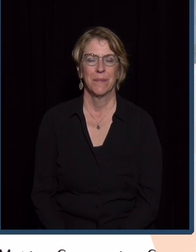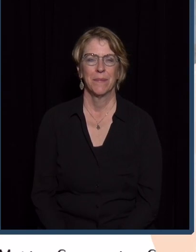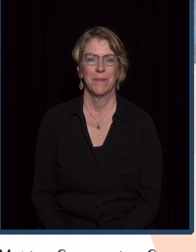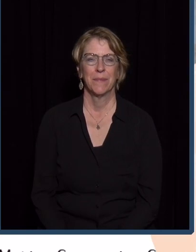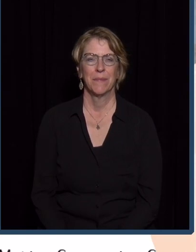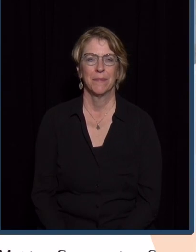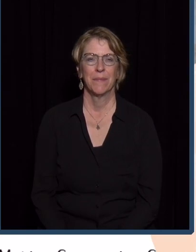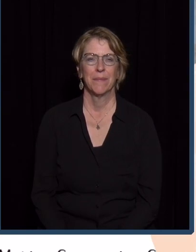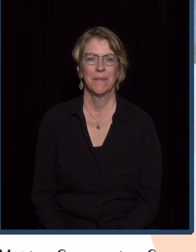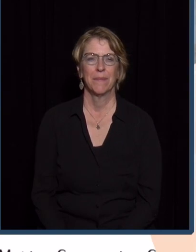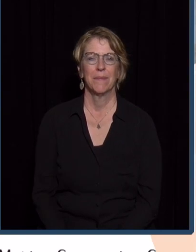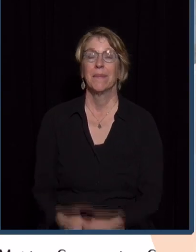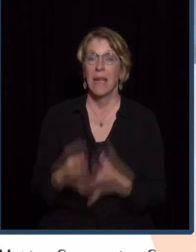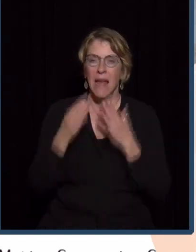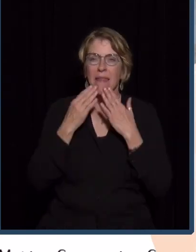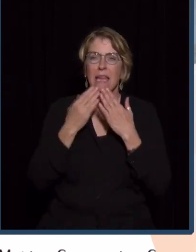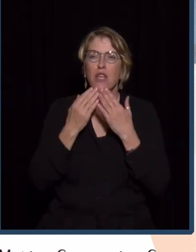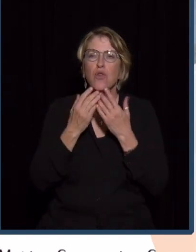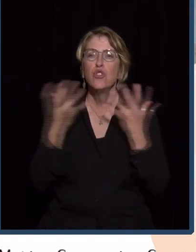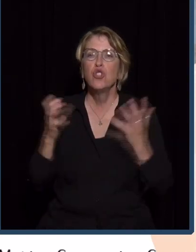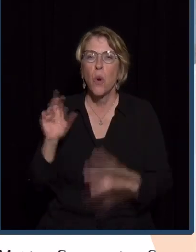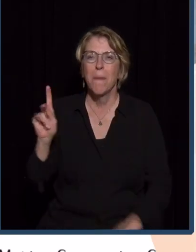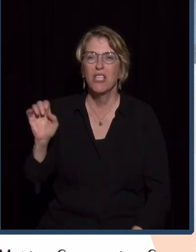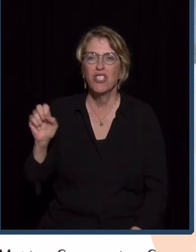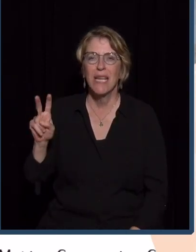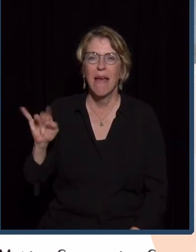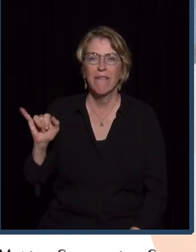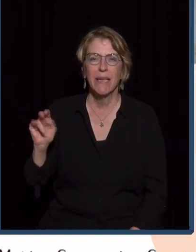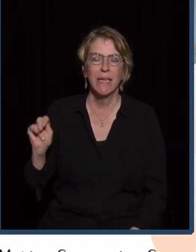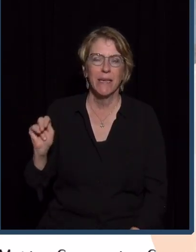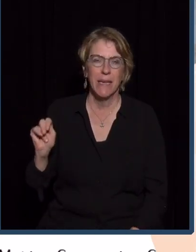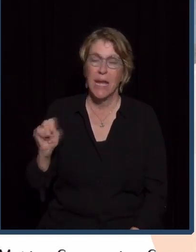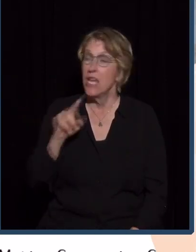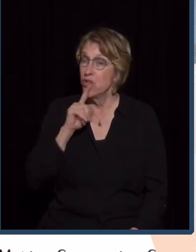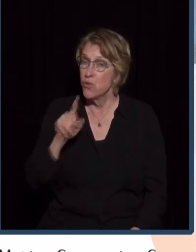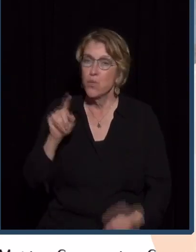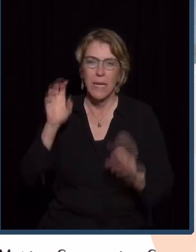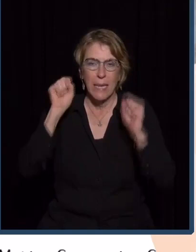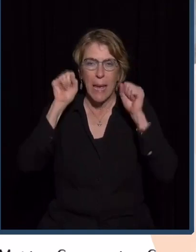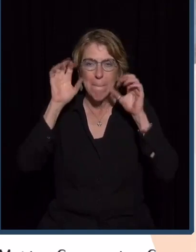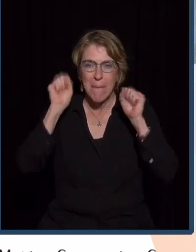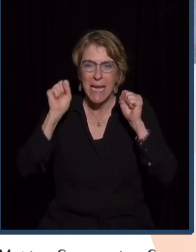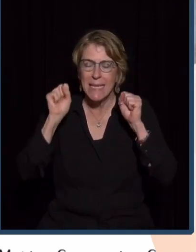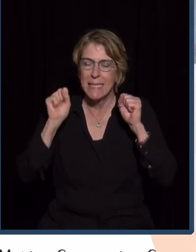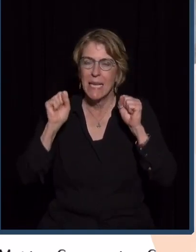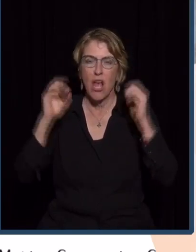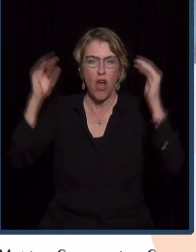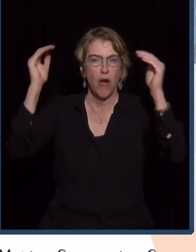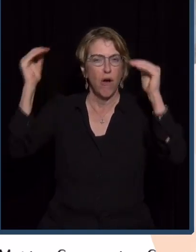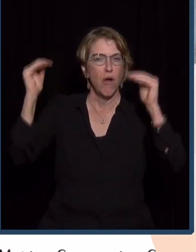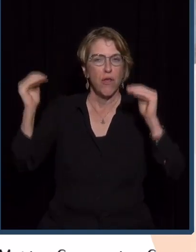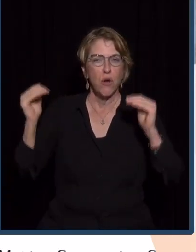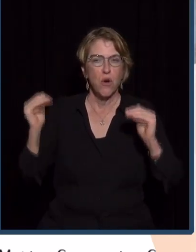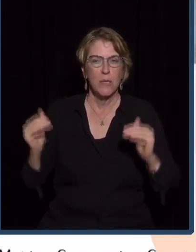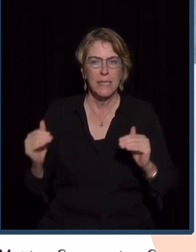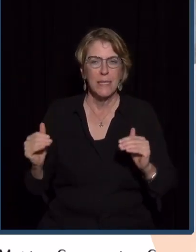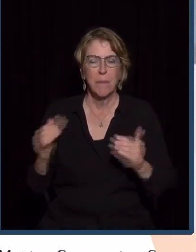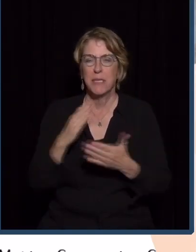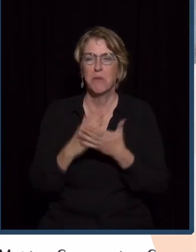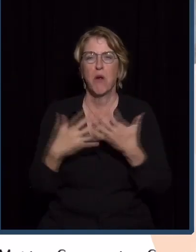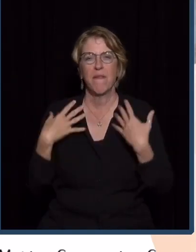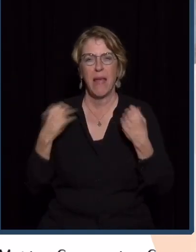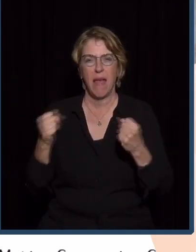Thank you so much, Kevin. It is amazing to hear the steps you are taking as a health system to ensure that